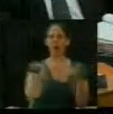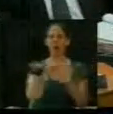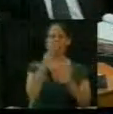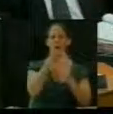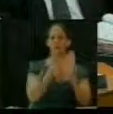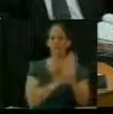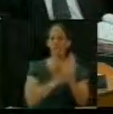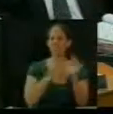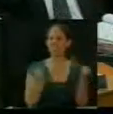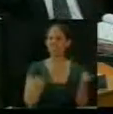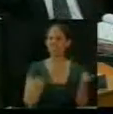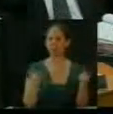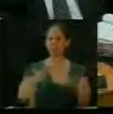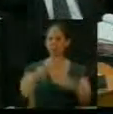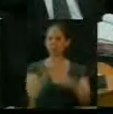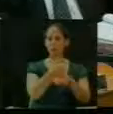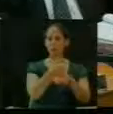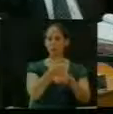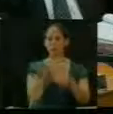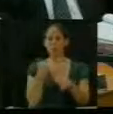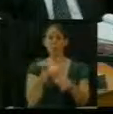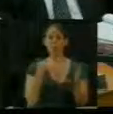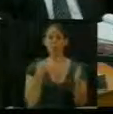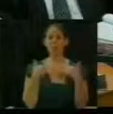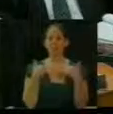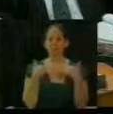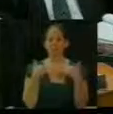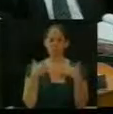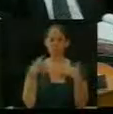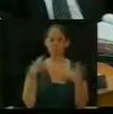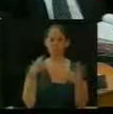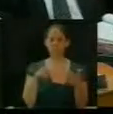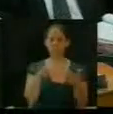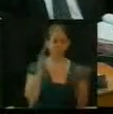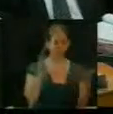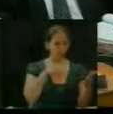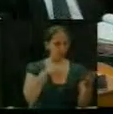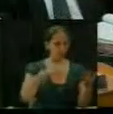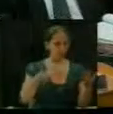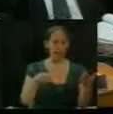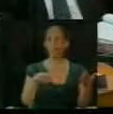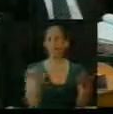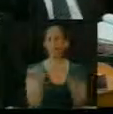place so we have something to look at the same time we do it.